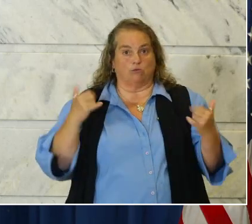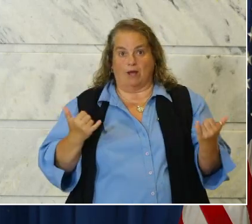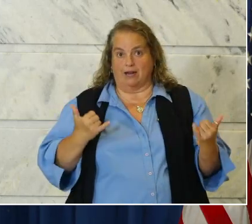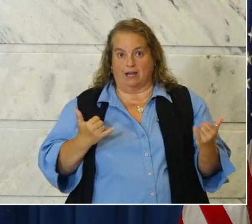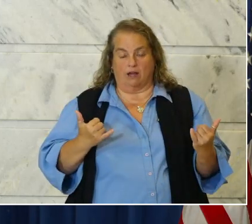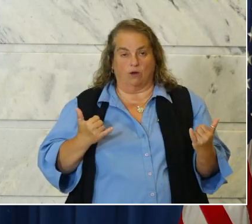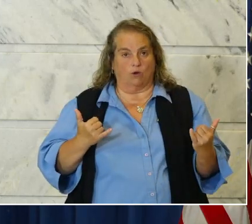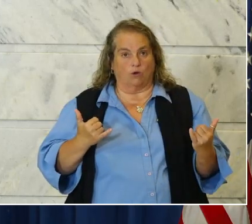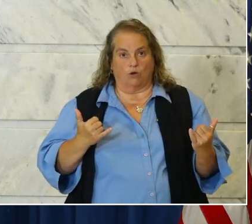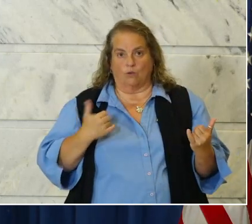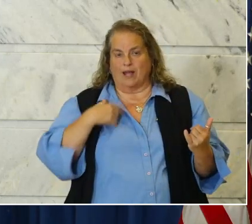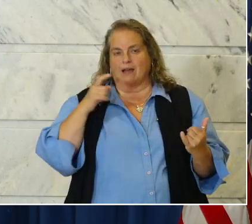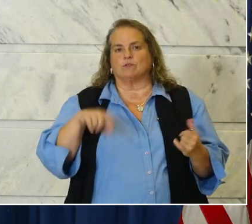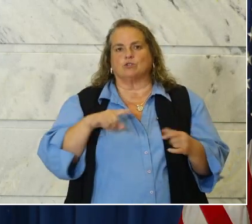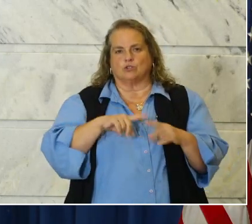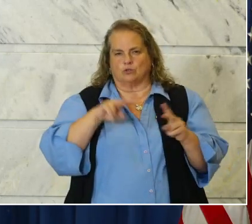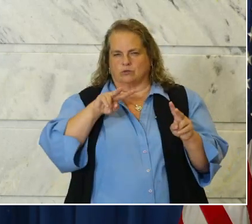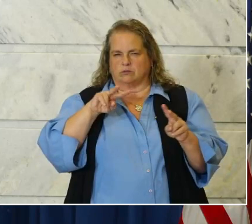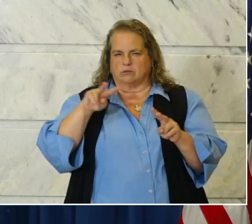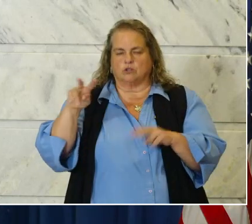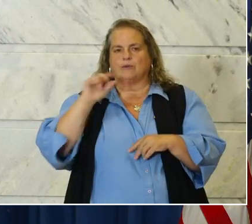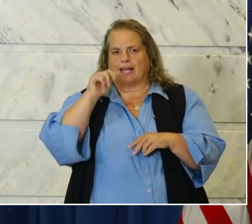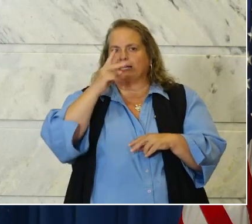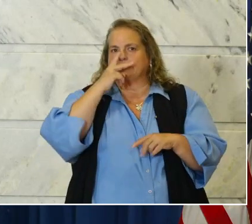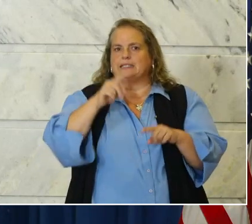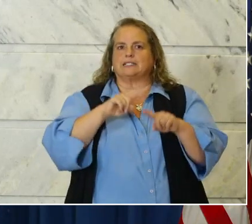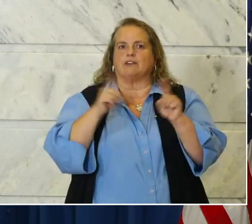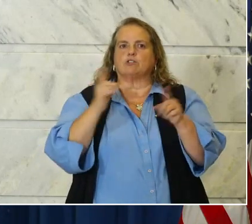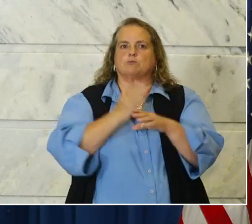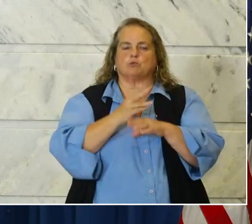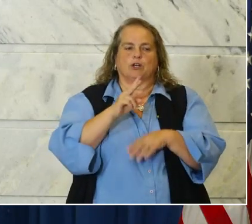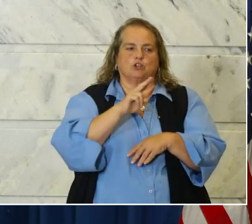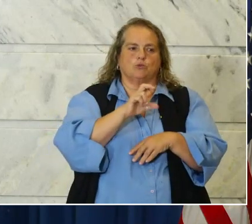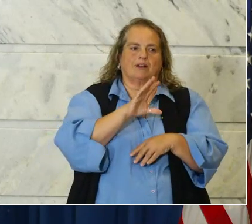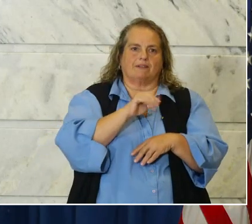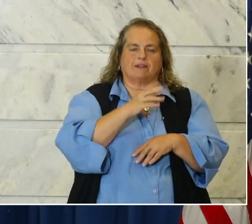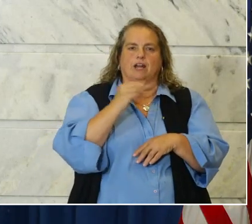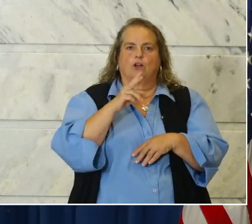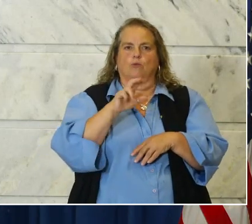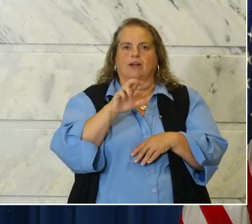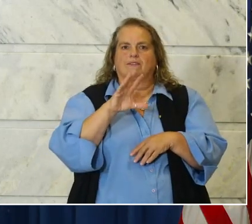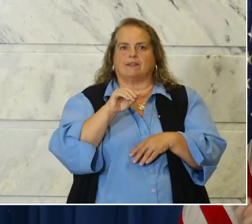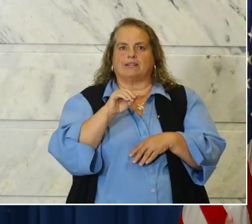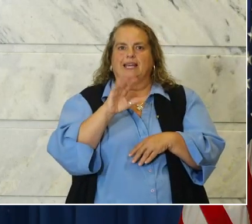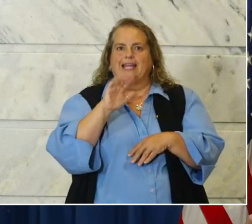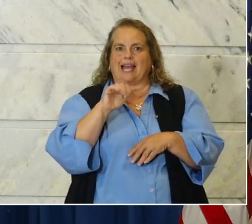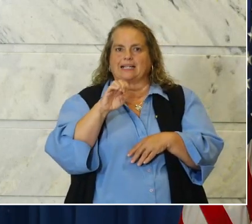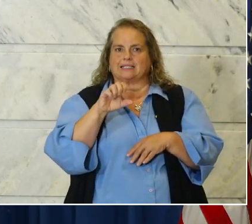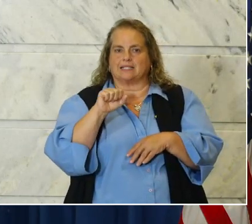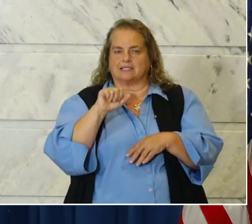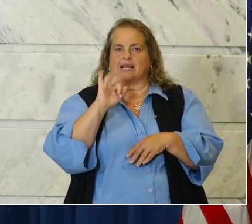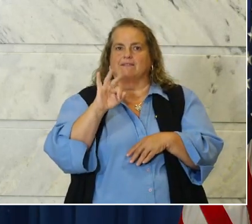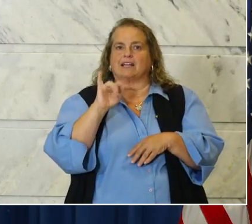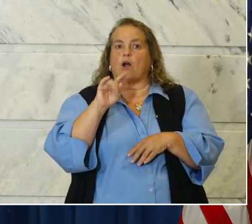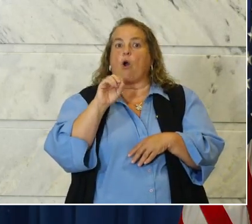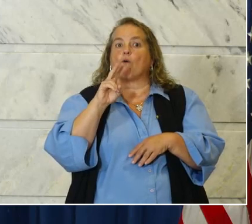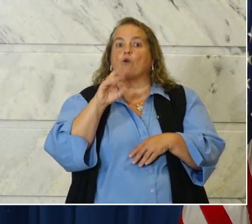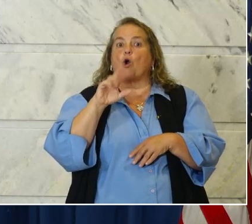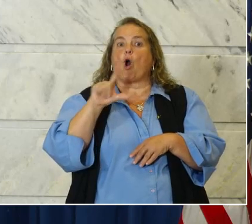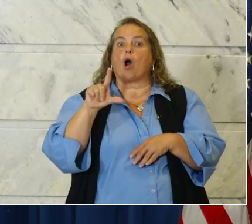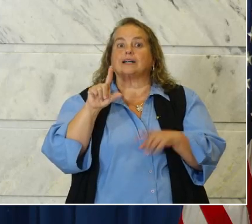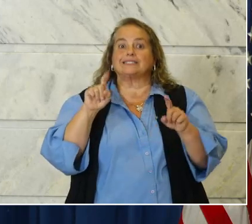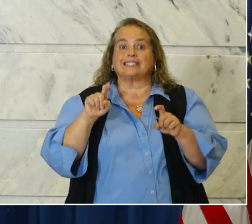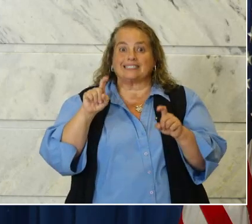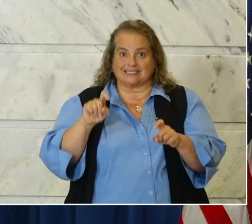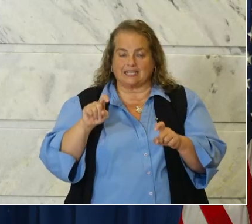could see a difference between 250 and 350 cases if it was overall testing. But